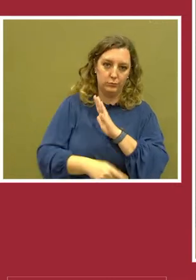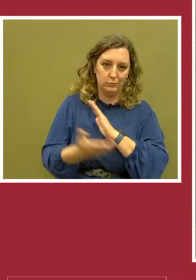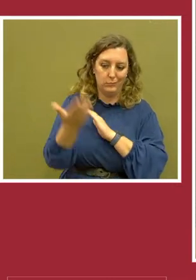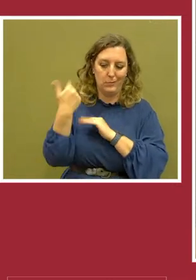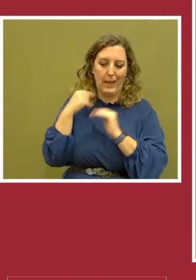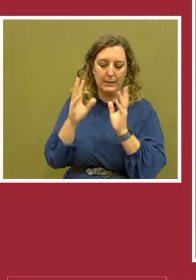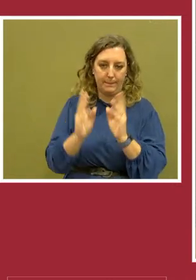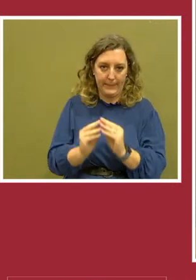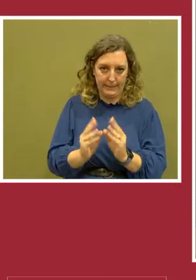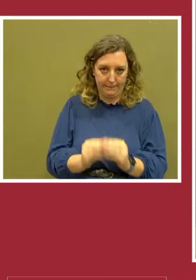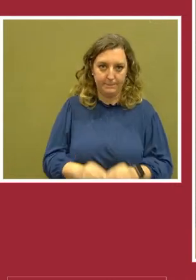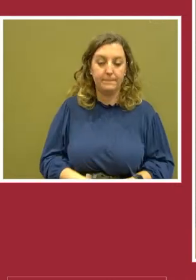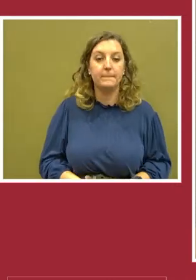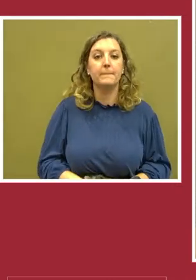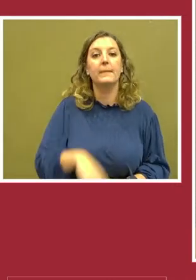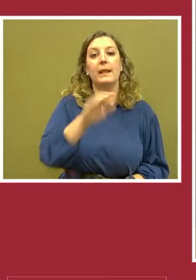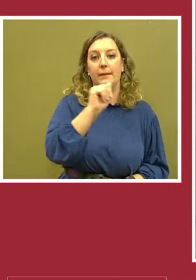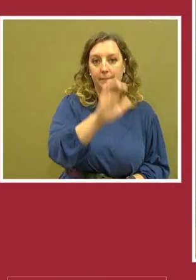last meeting.